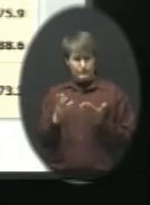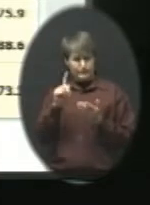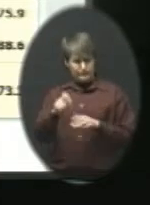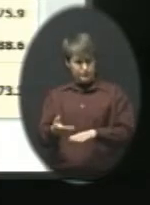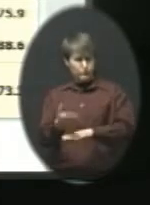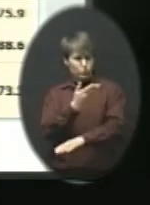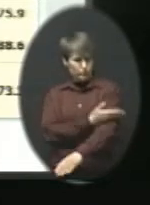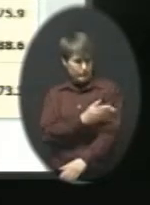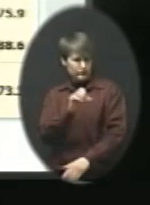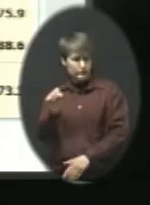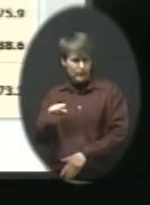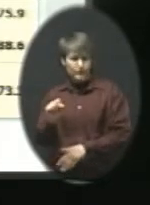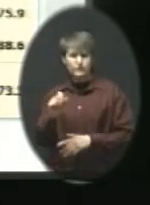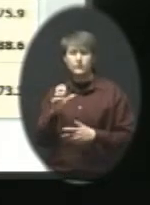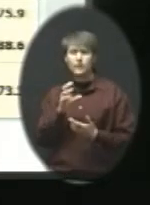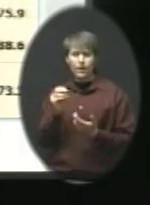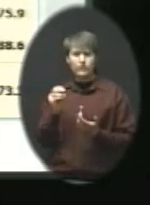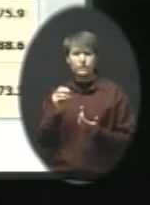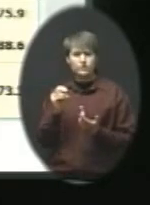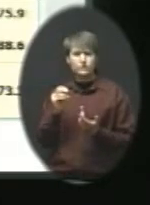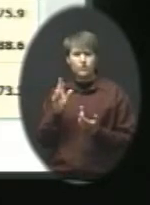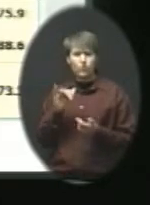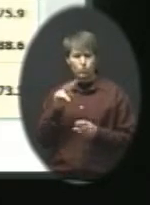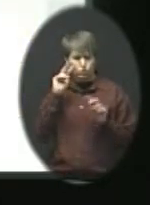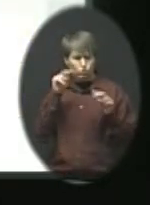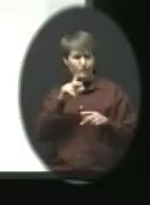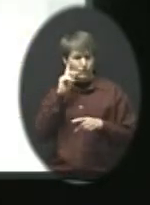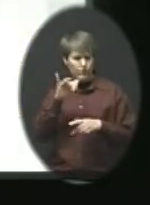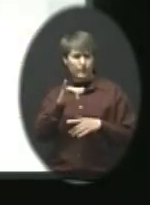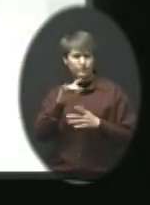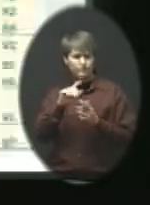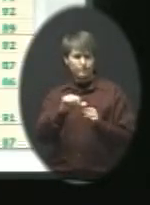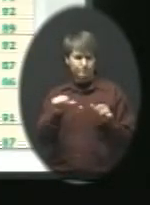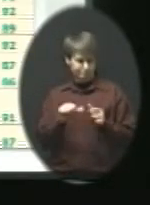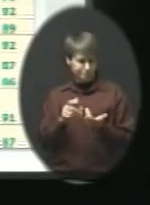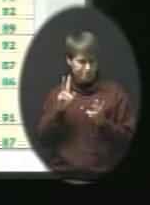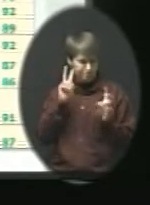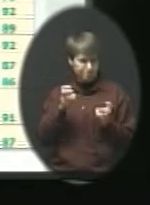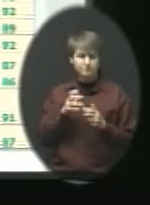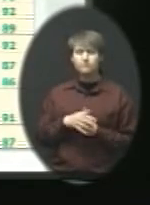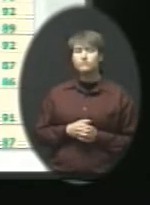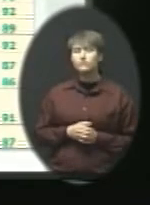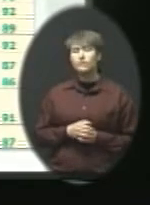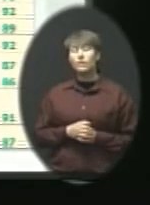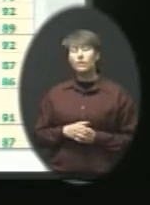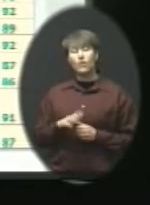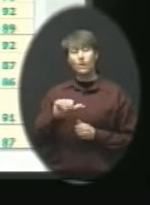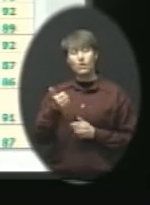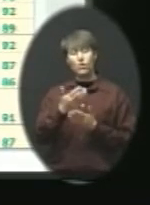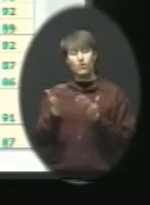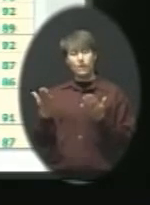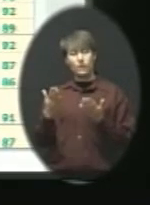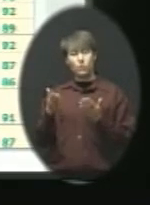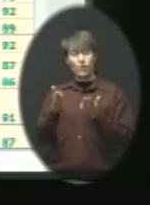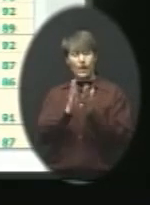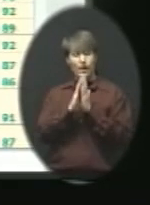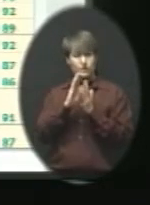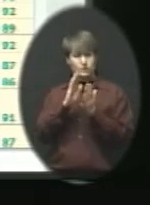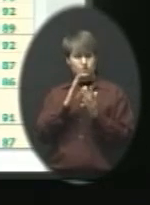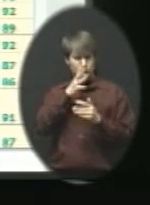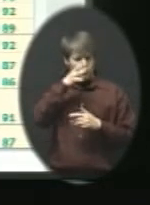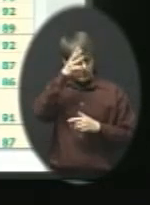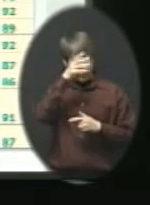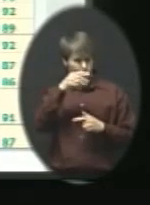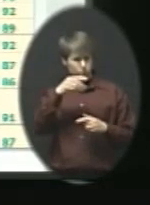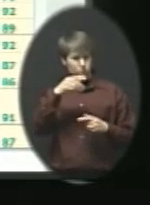improvement and that we look at in that particular area. Another thing that we ask parents is to look at the district as a whole.